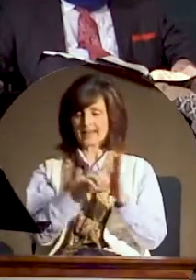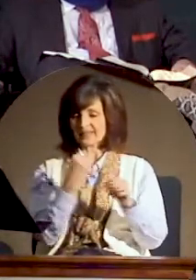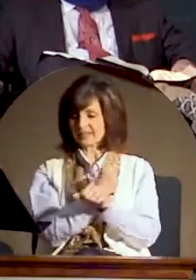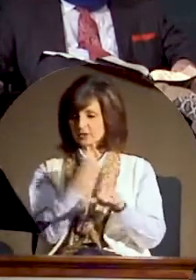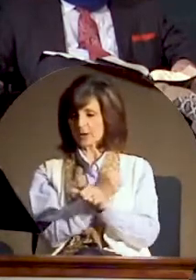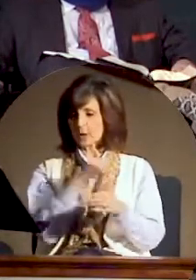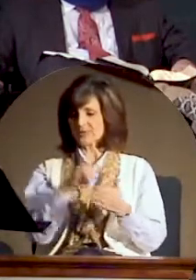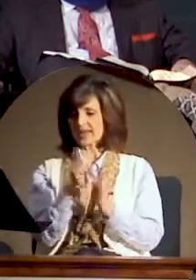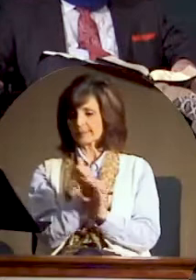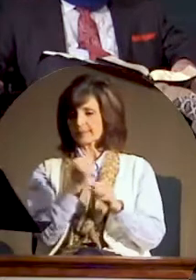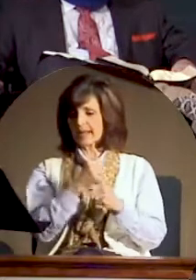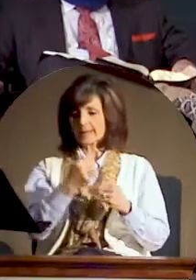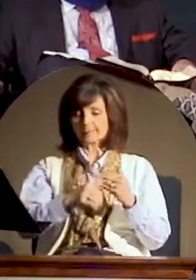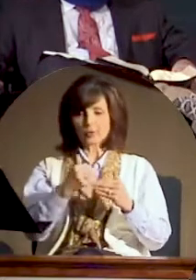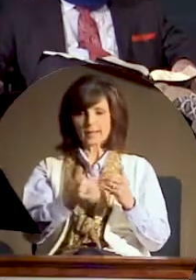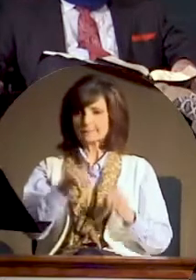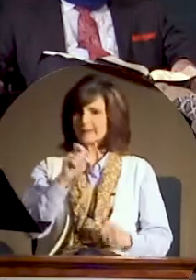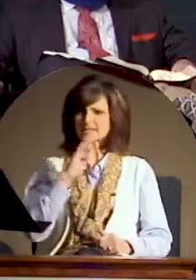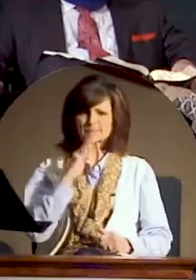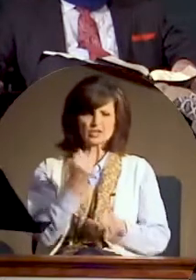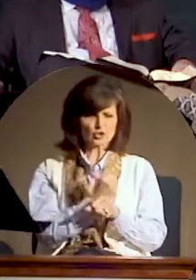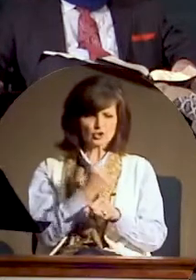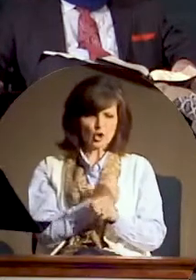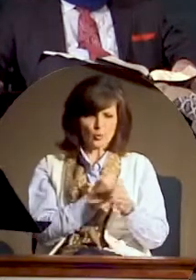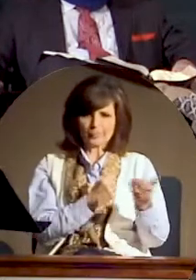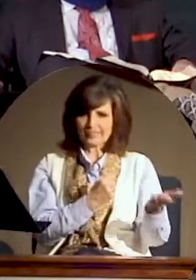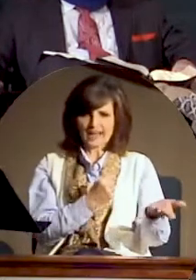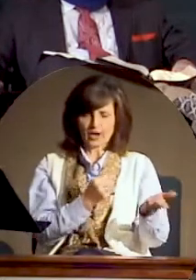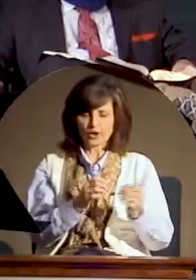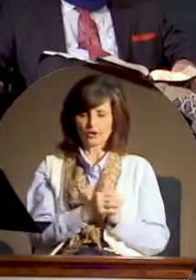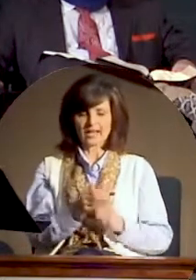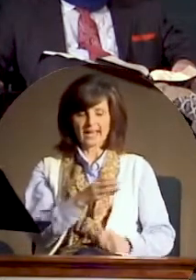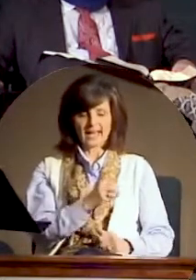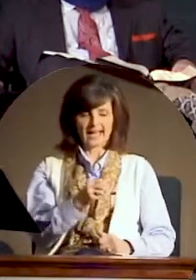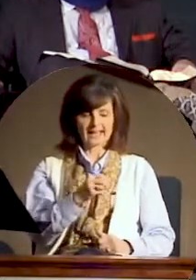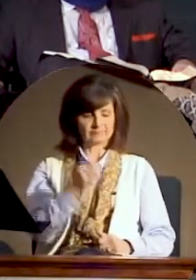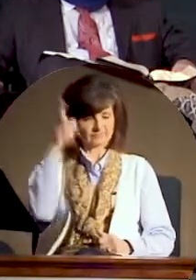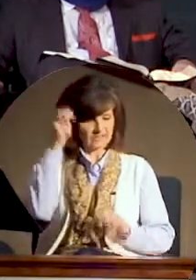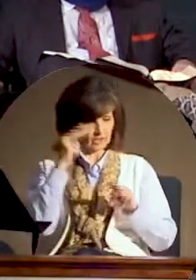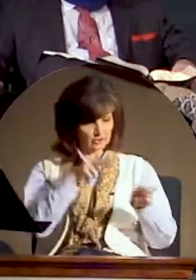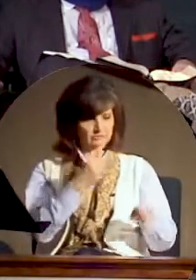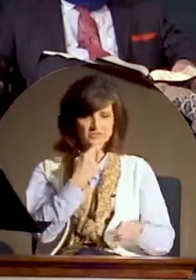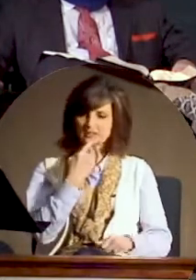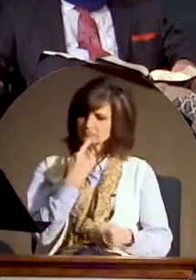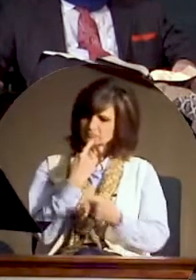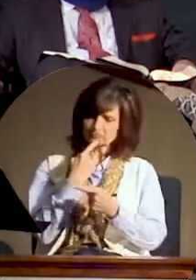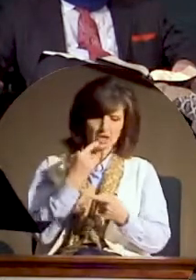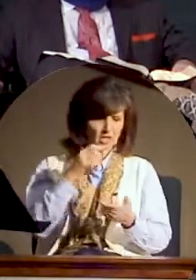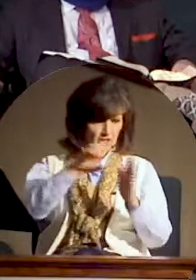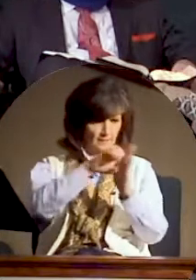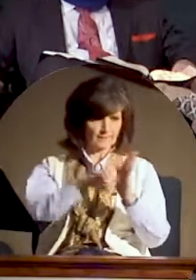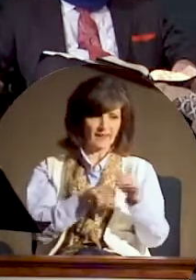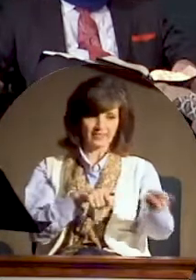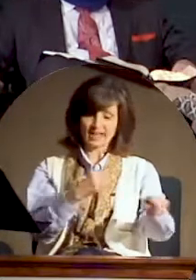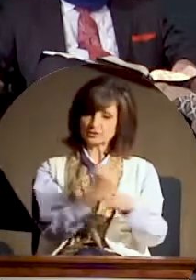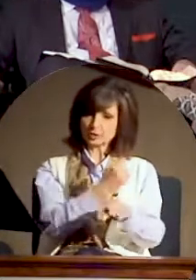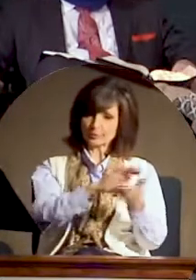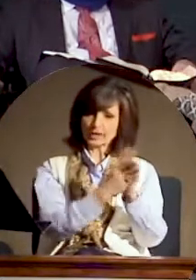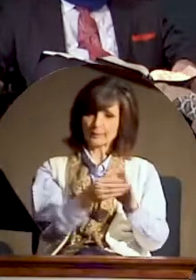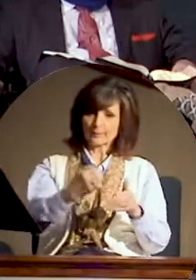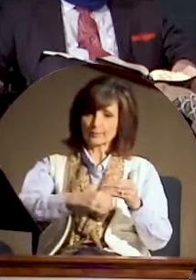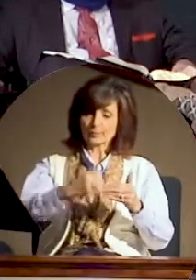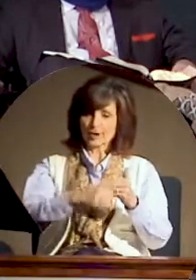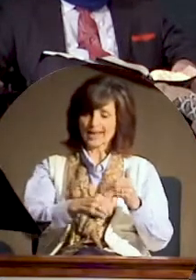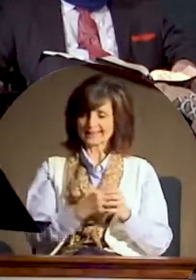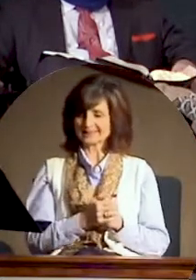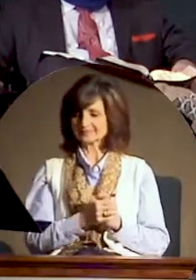that it be made bread." Evidently there was a stone there. And the devil looked at him and said, "All right, command this stone to be made bread."